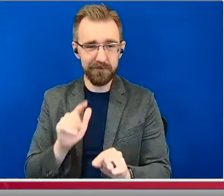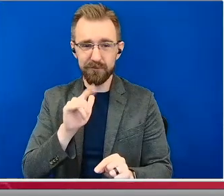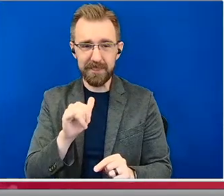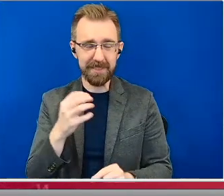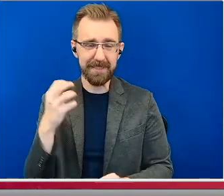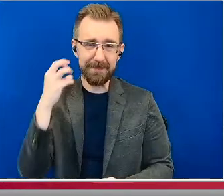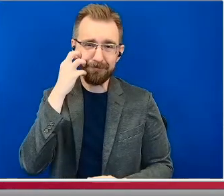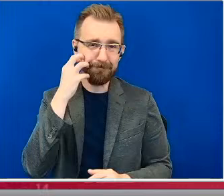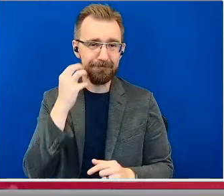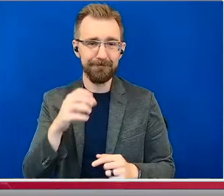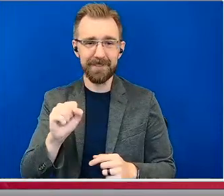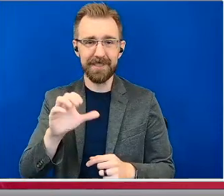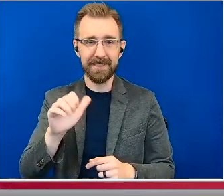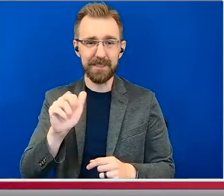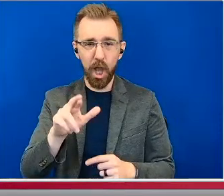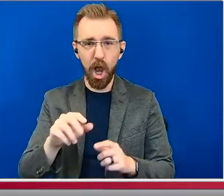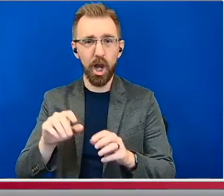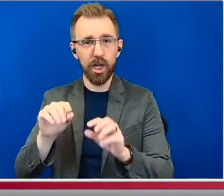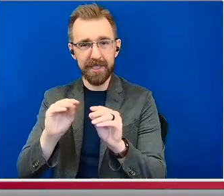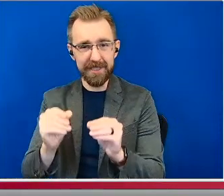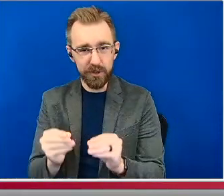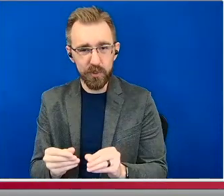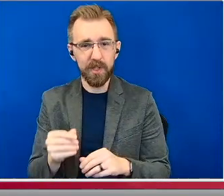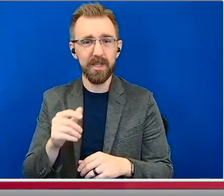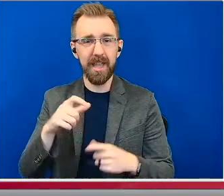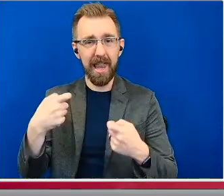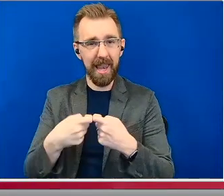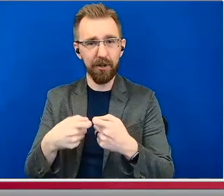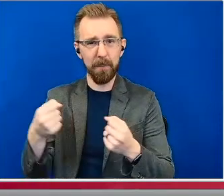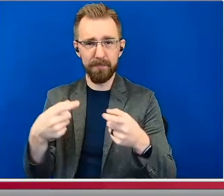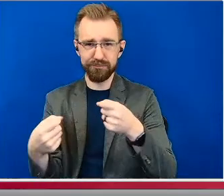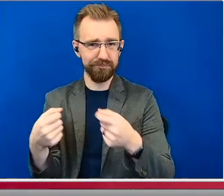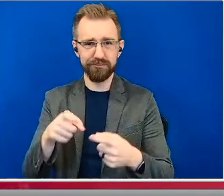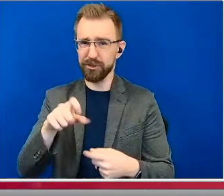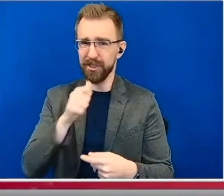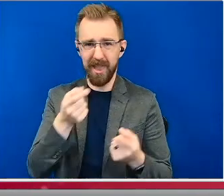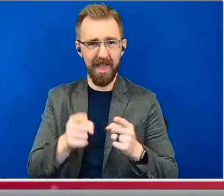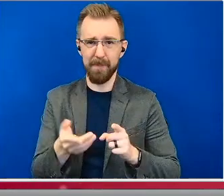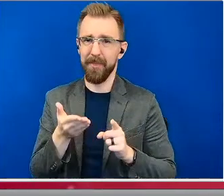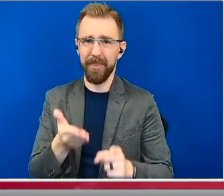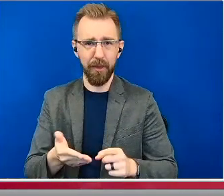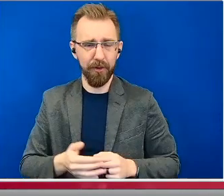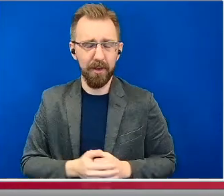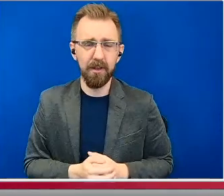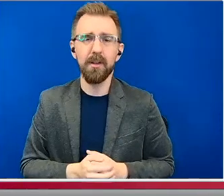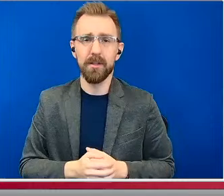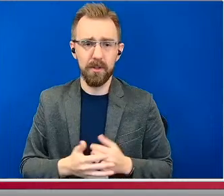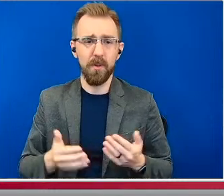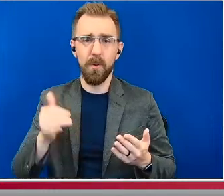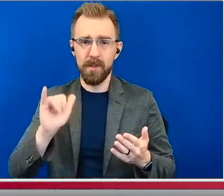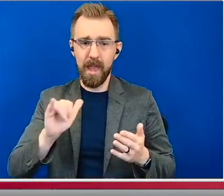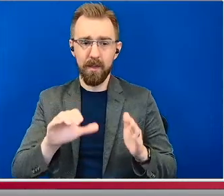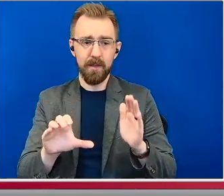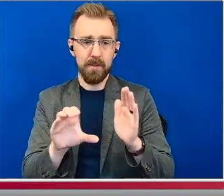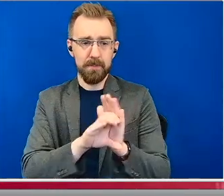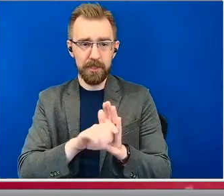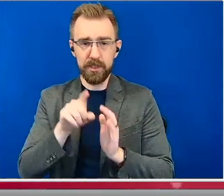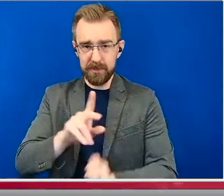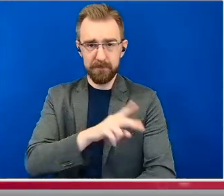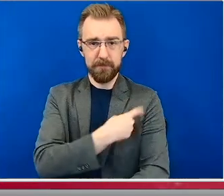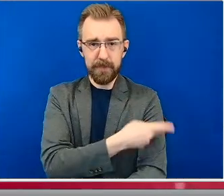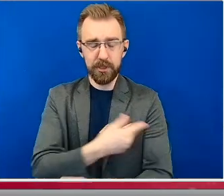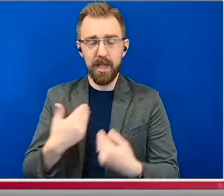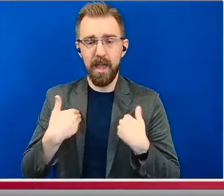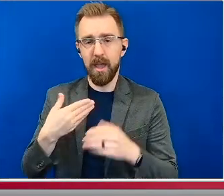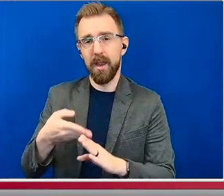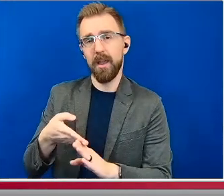and electrical activity that should not be there. So that was the picture that this patient had prior to the ablation,